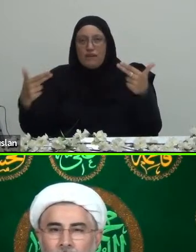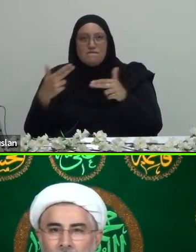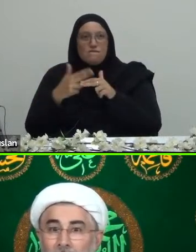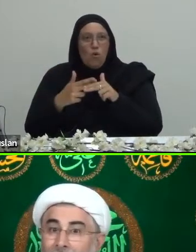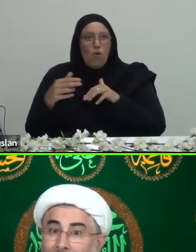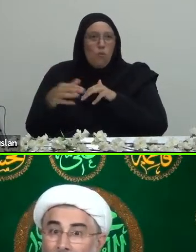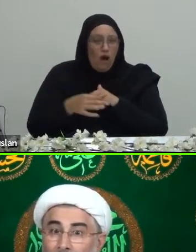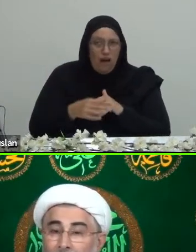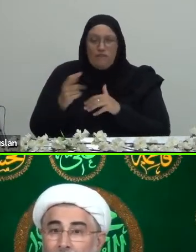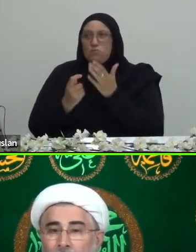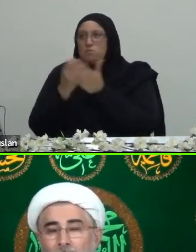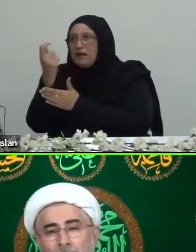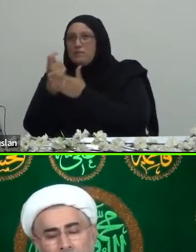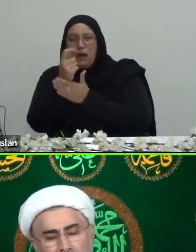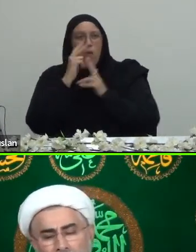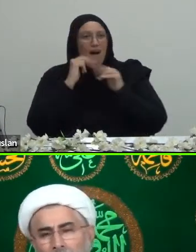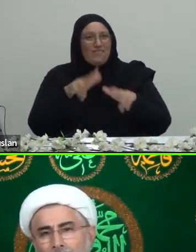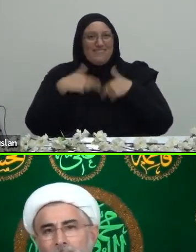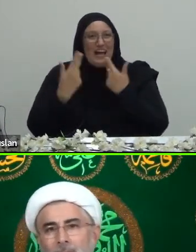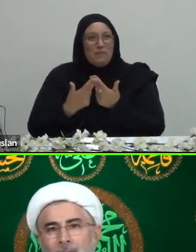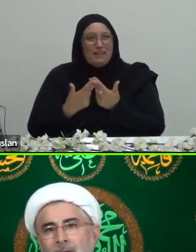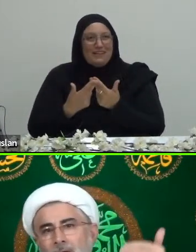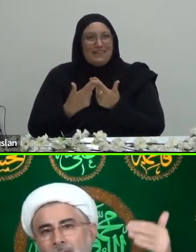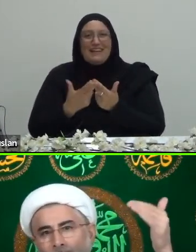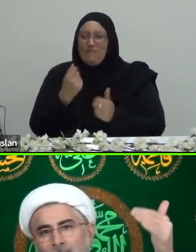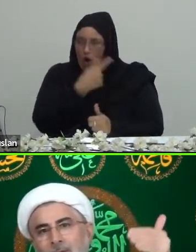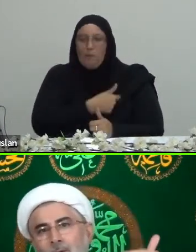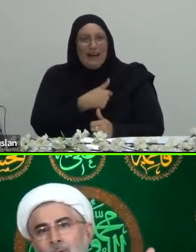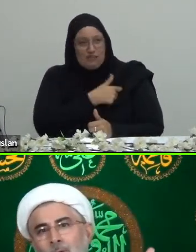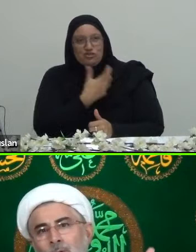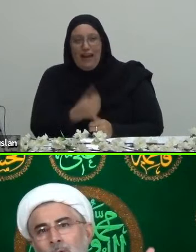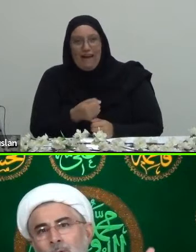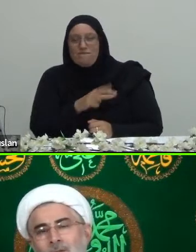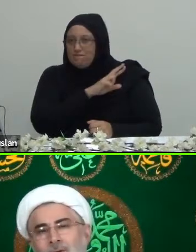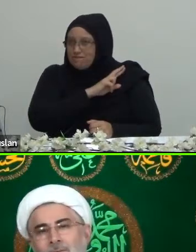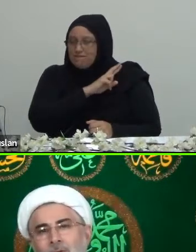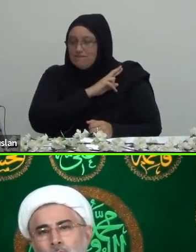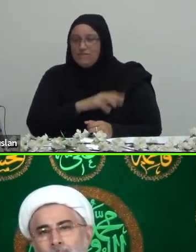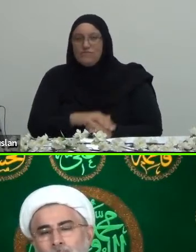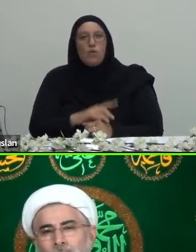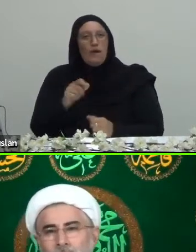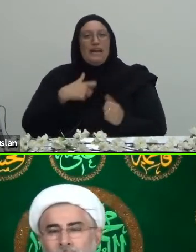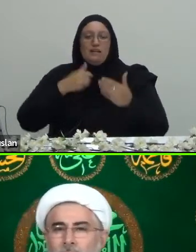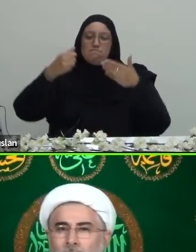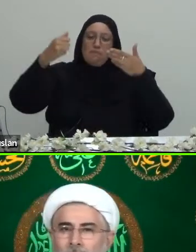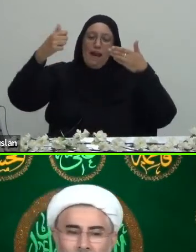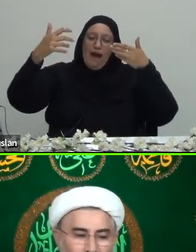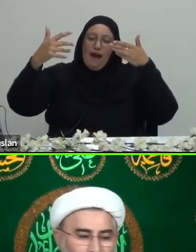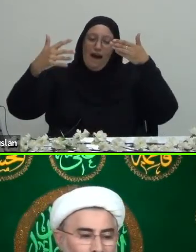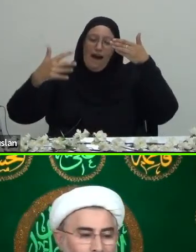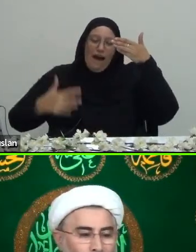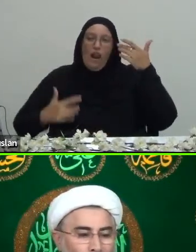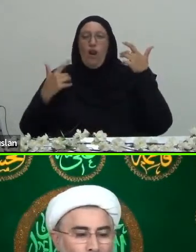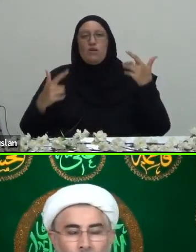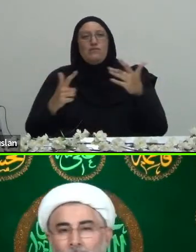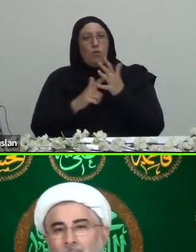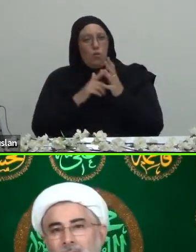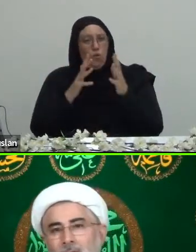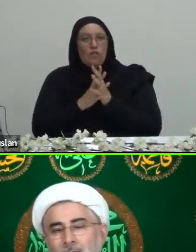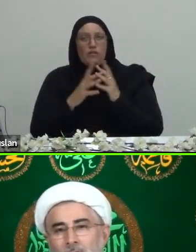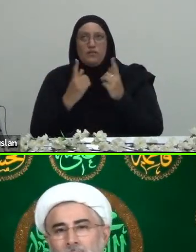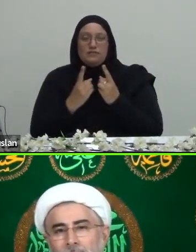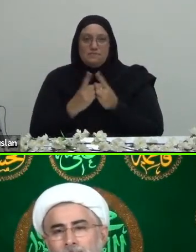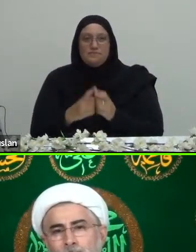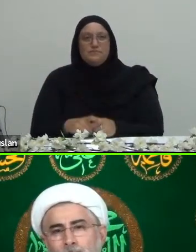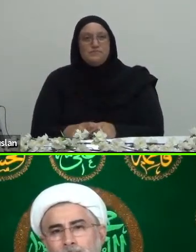that nuptial gift as an obligation. And many other. We need to go through the list of jurisprudential issues that I don't want to prolong